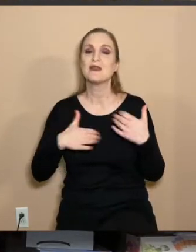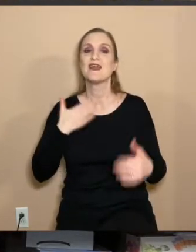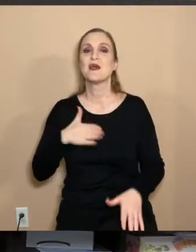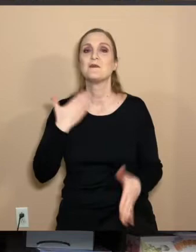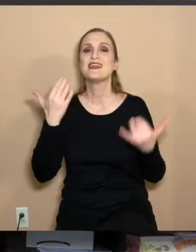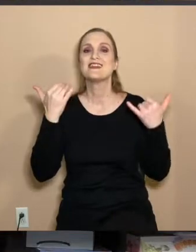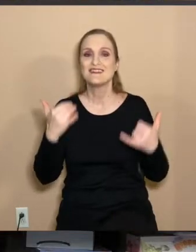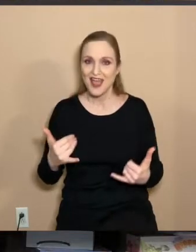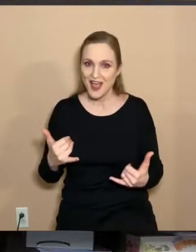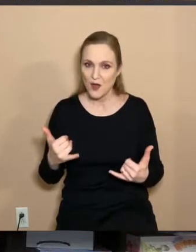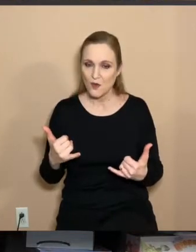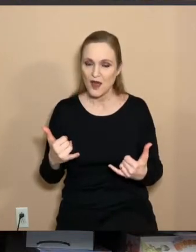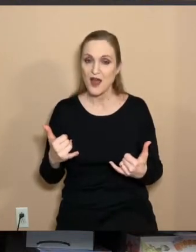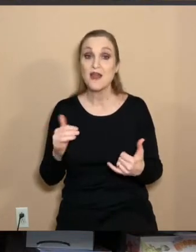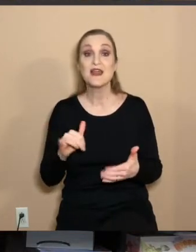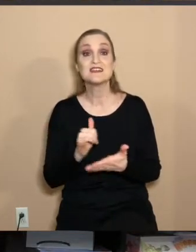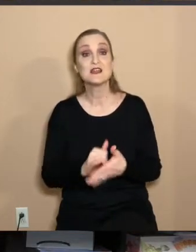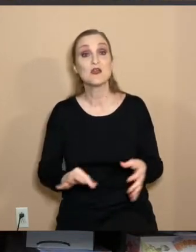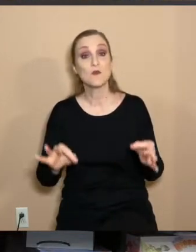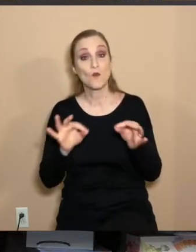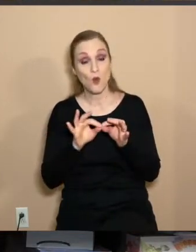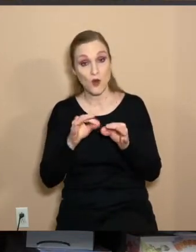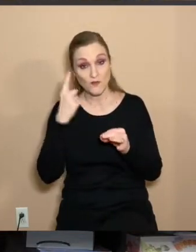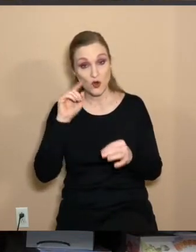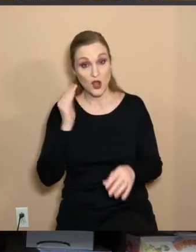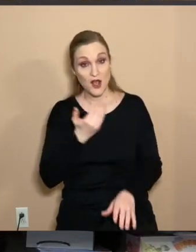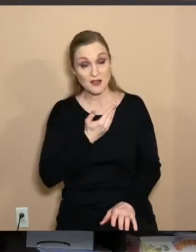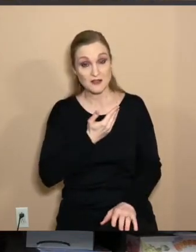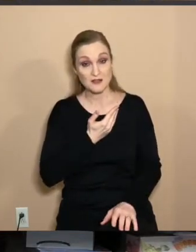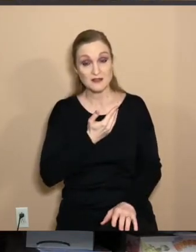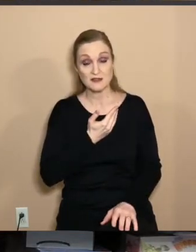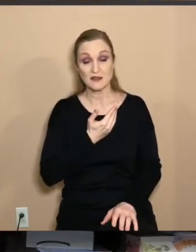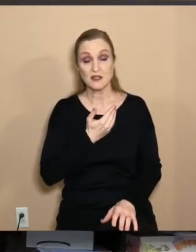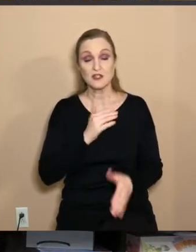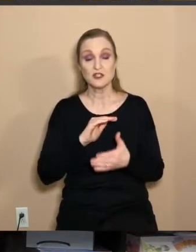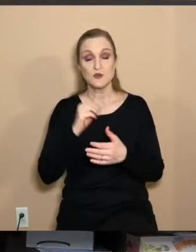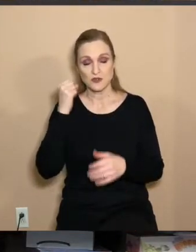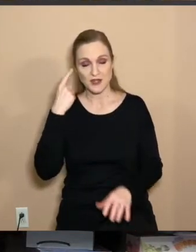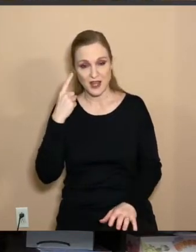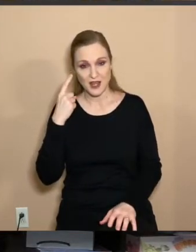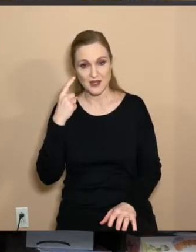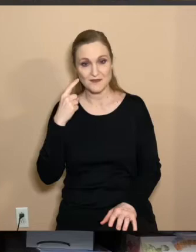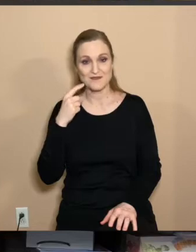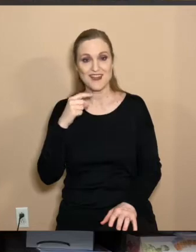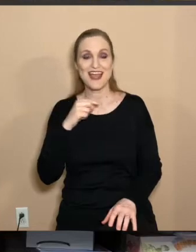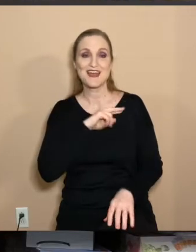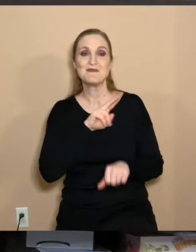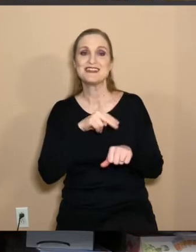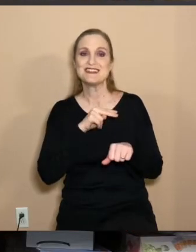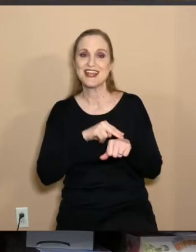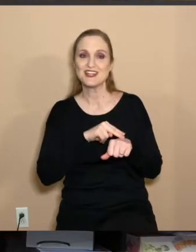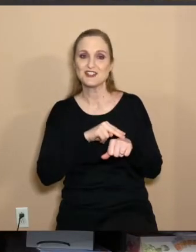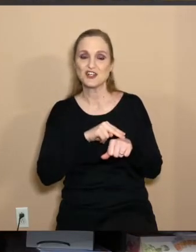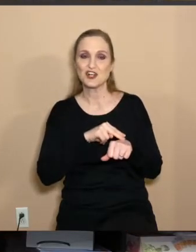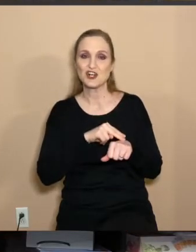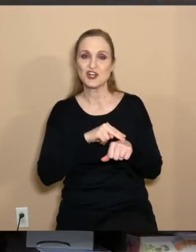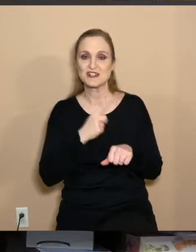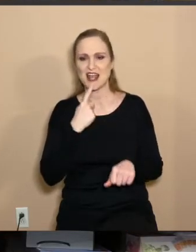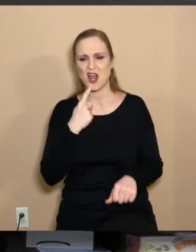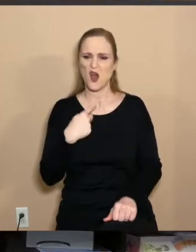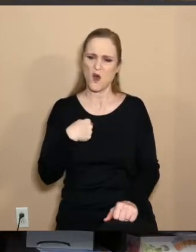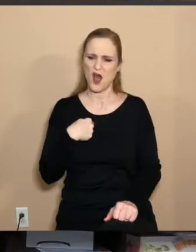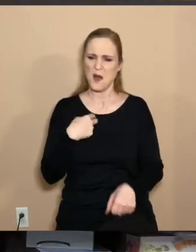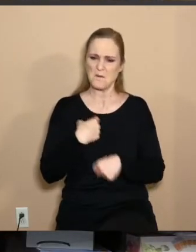message for us, not only as Christians, but as humans, because the human instinct is to say, I can